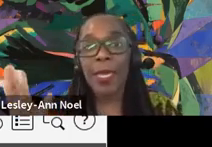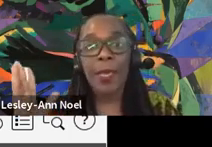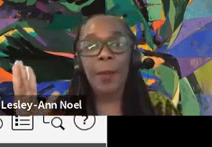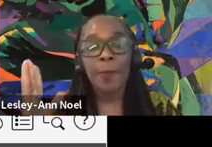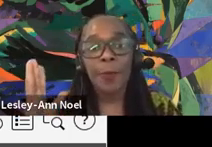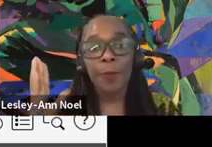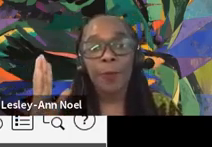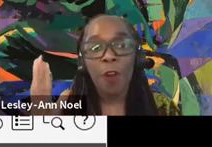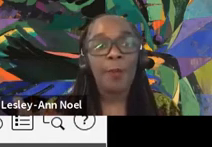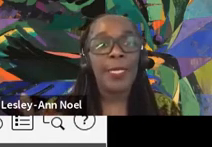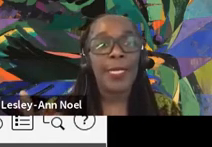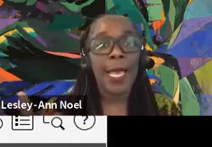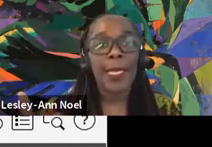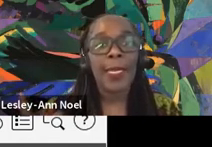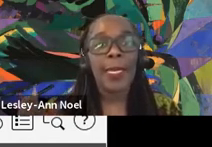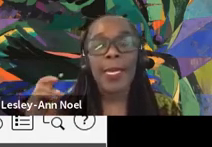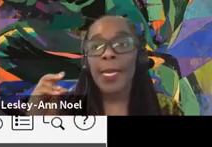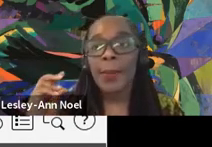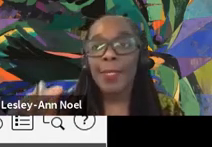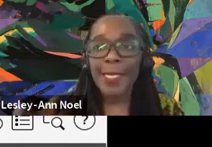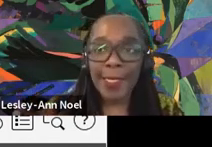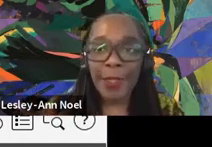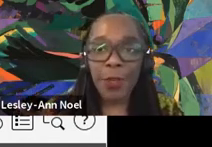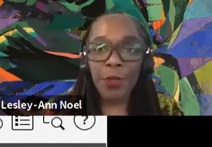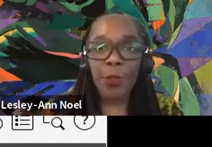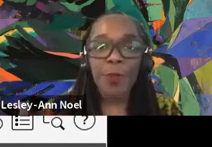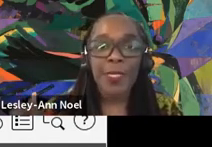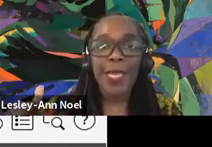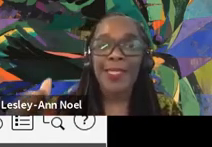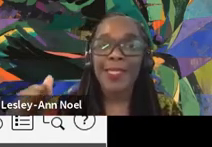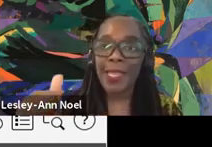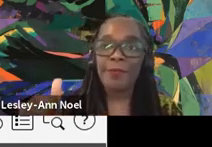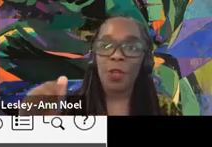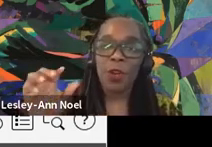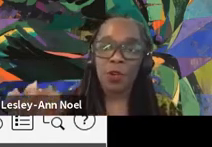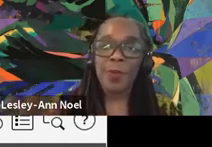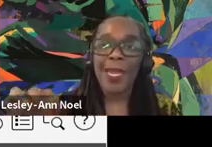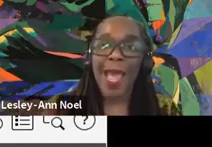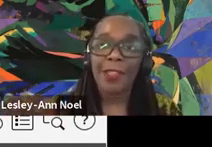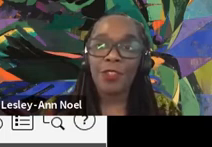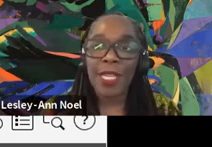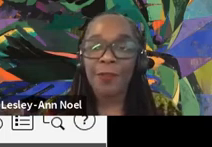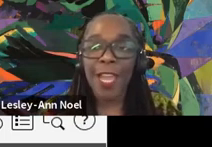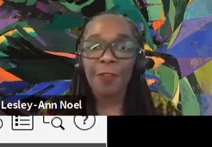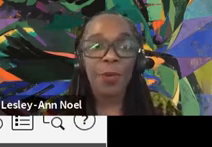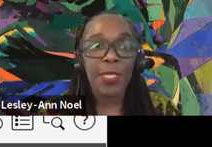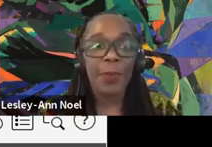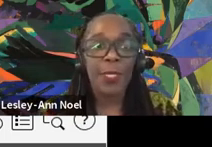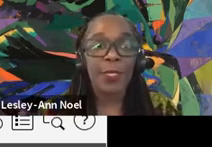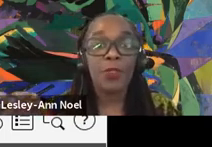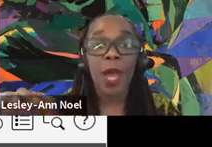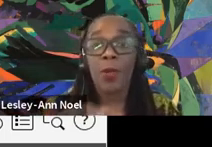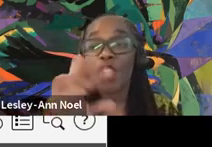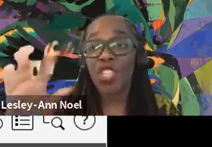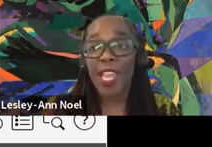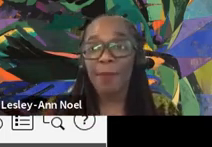coming from design? Discuss in your groups and see if your group can add 3 to 5